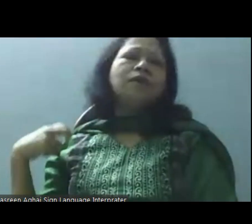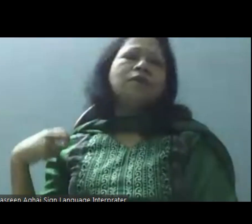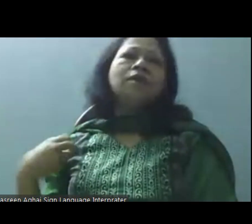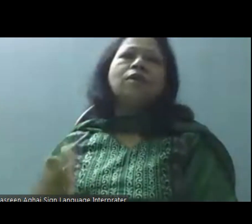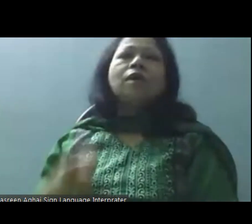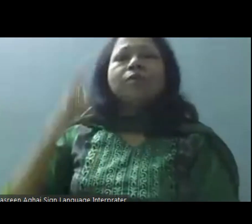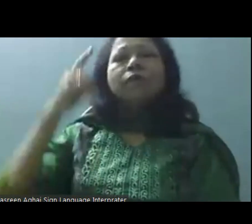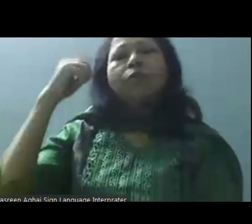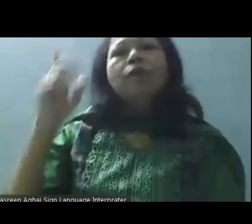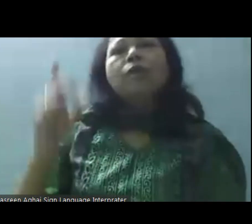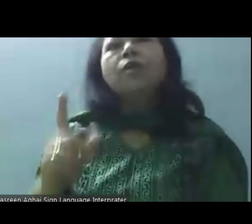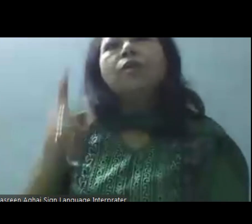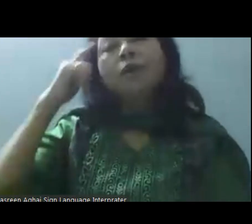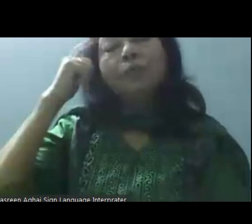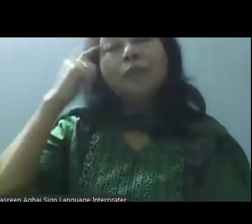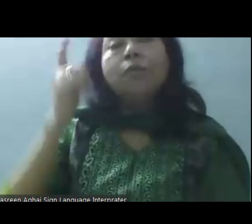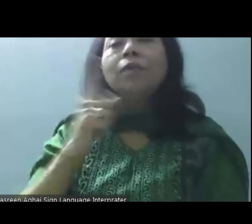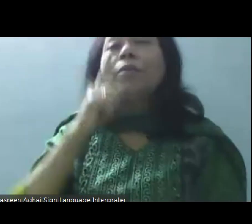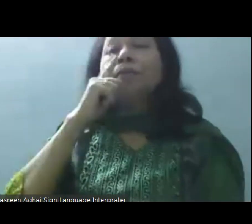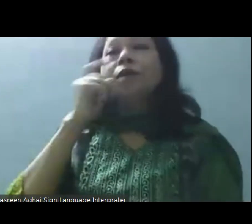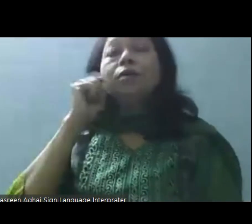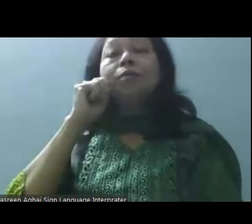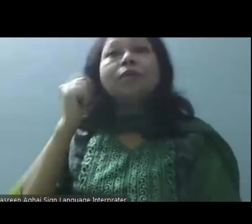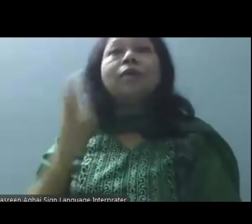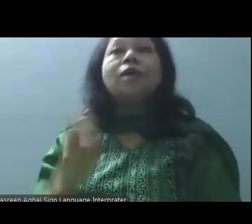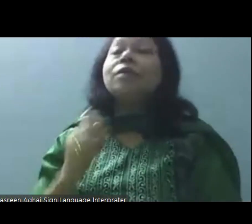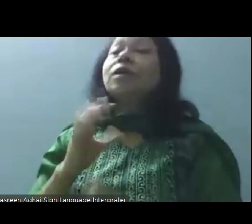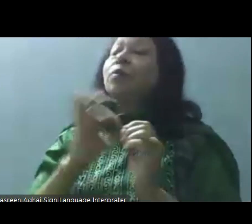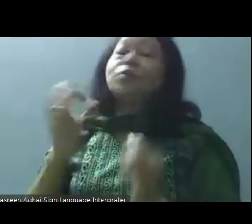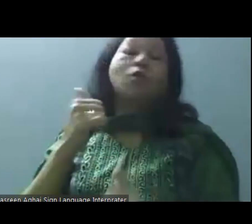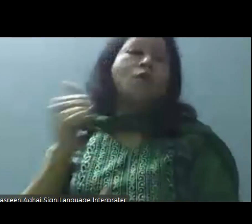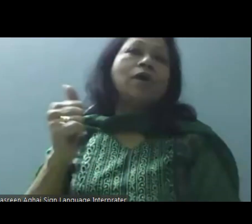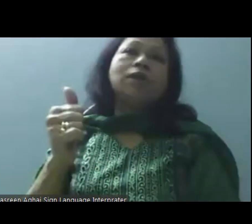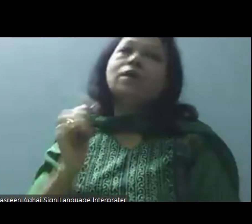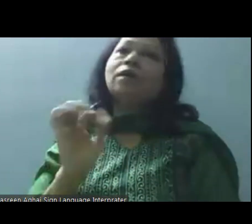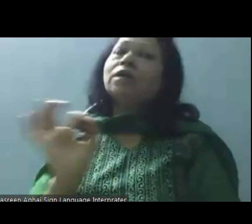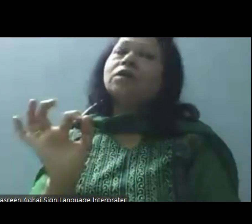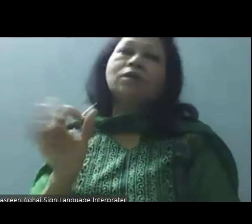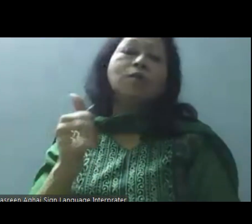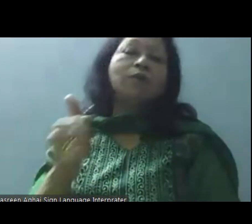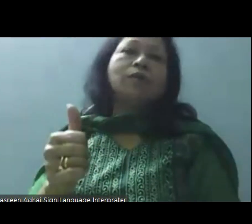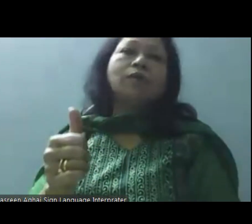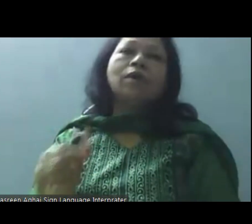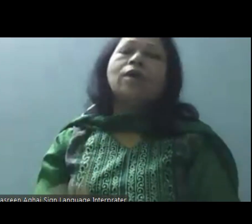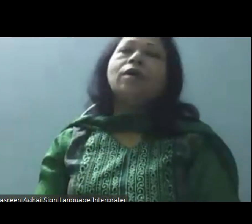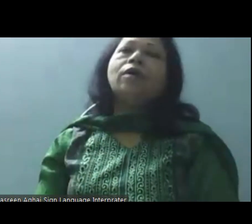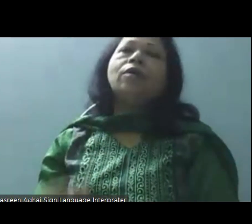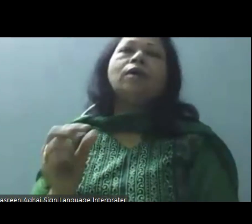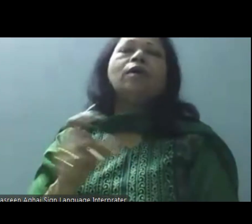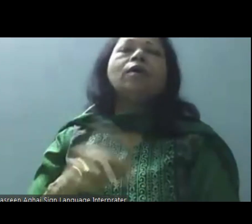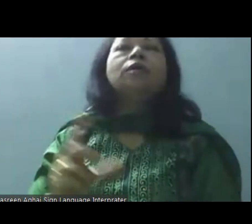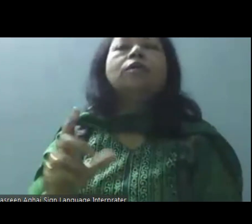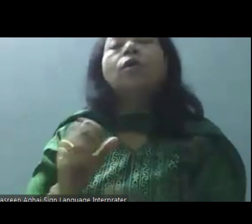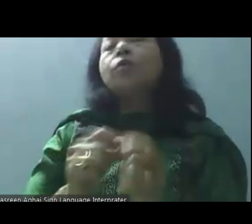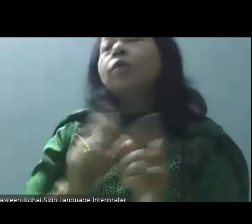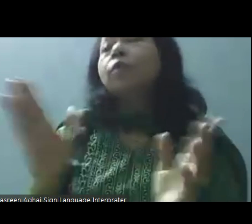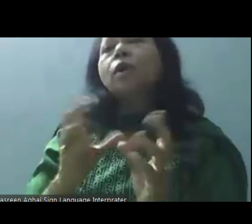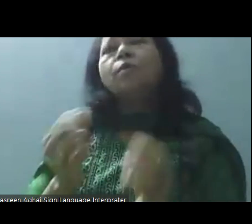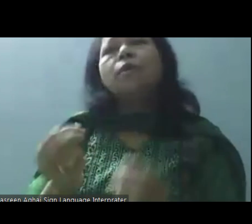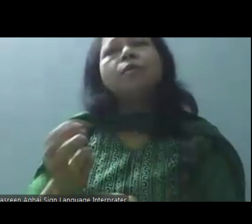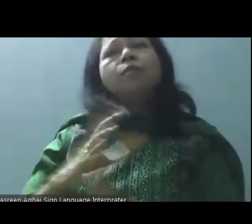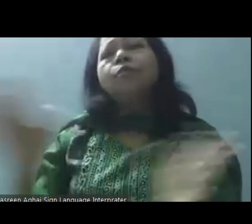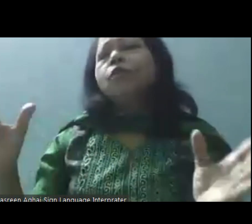minds of its people, rich with the power of their youth, rich with the